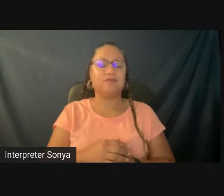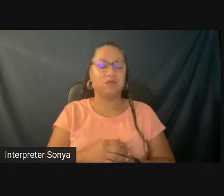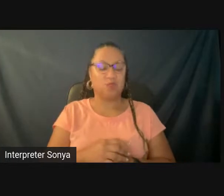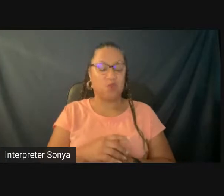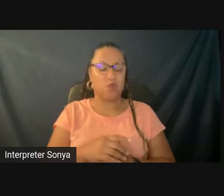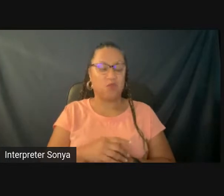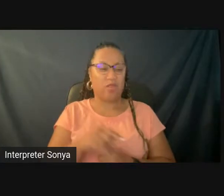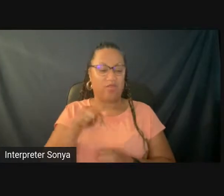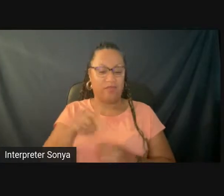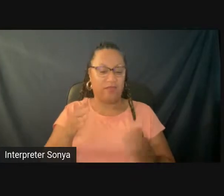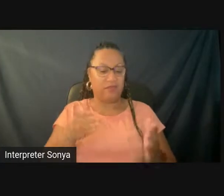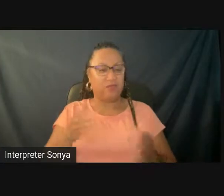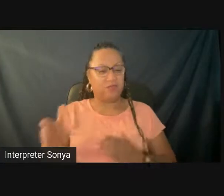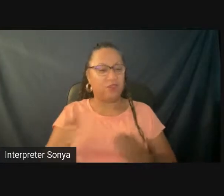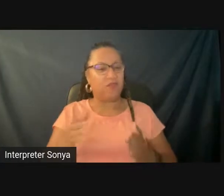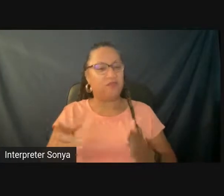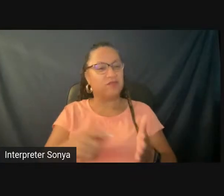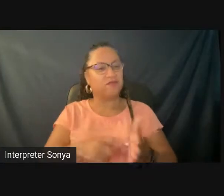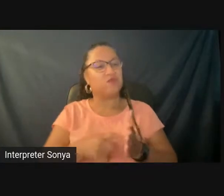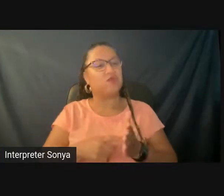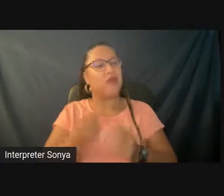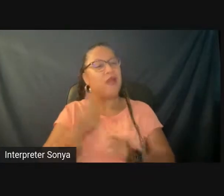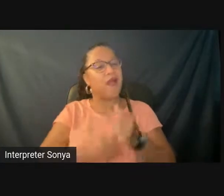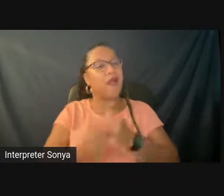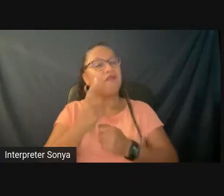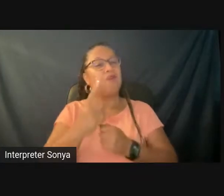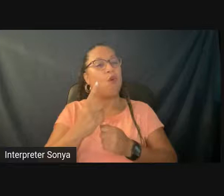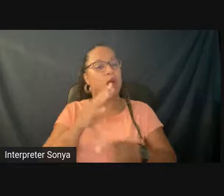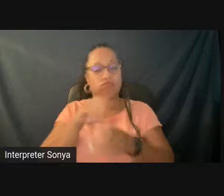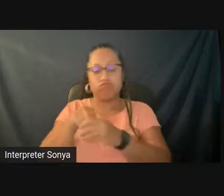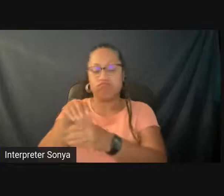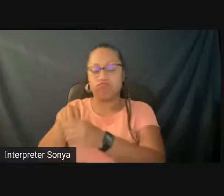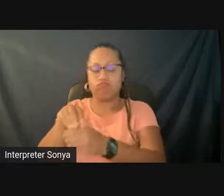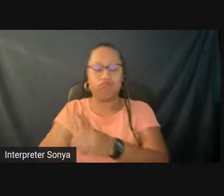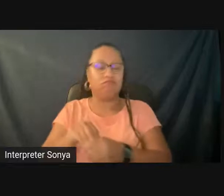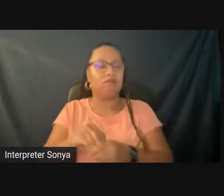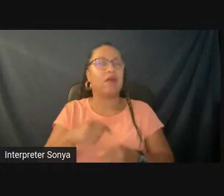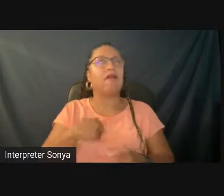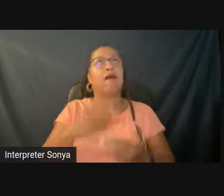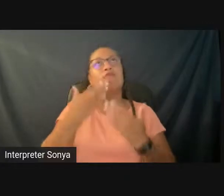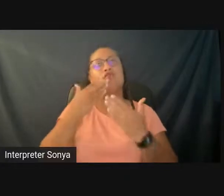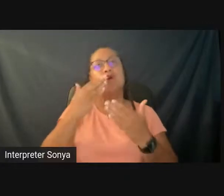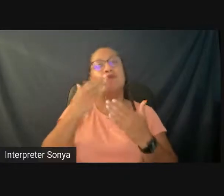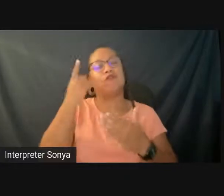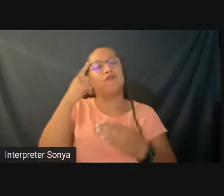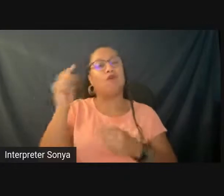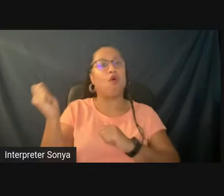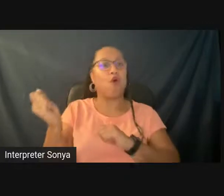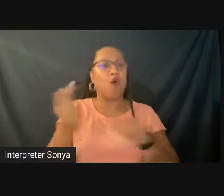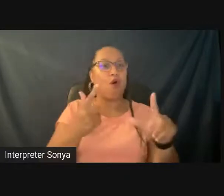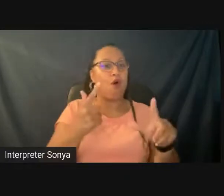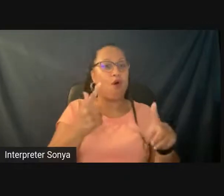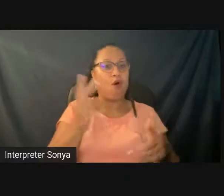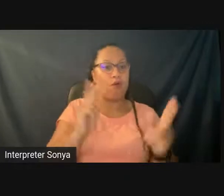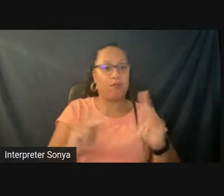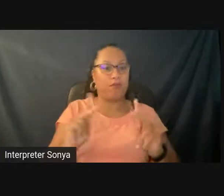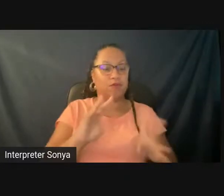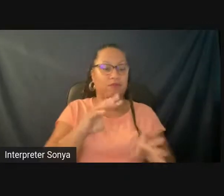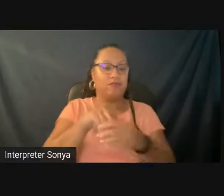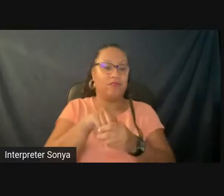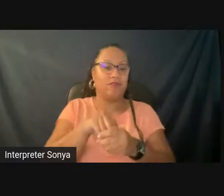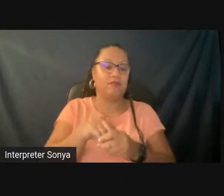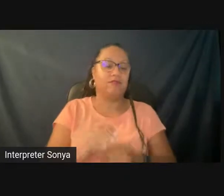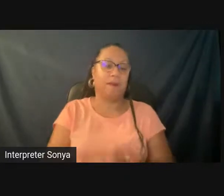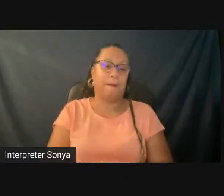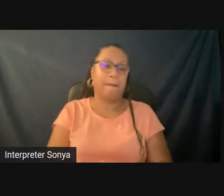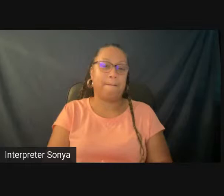everyone to make this service possible, and I am just so grateful for everyone involved.